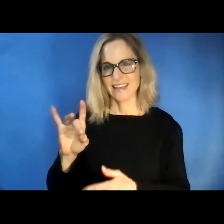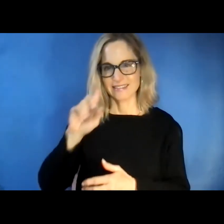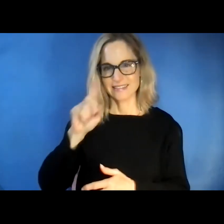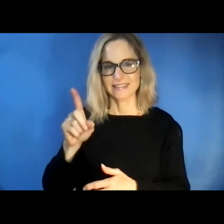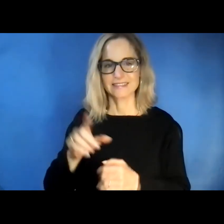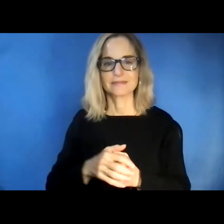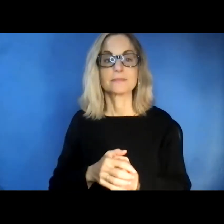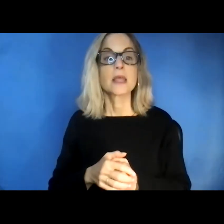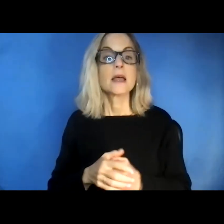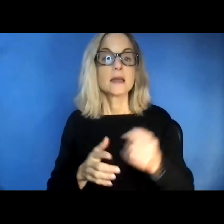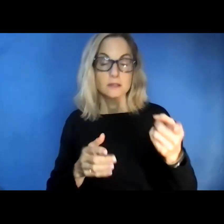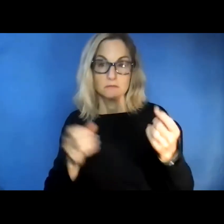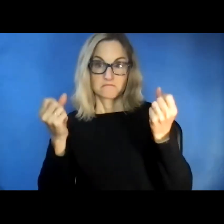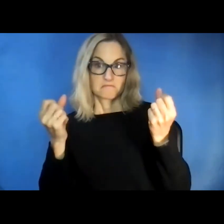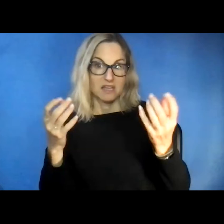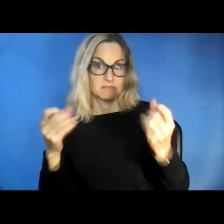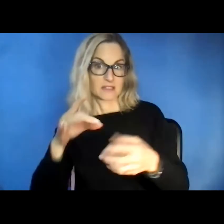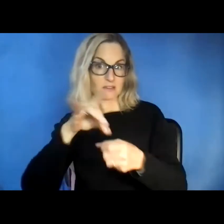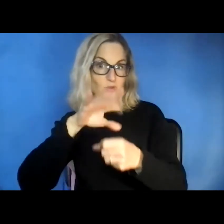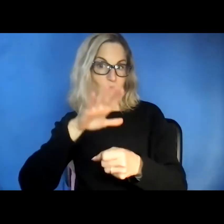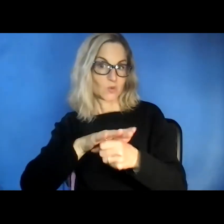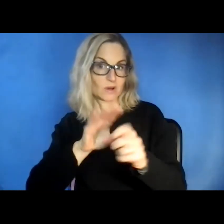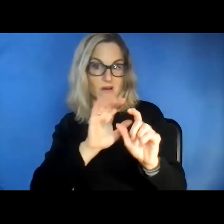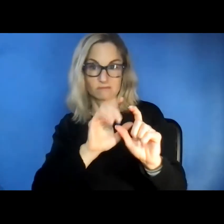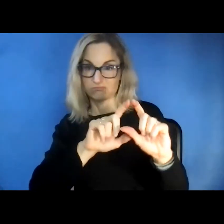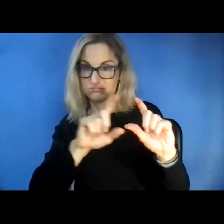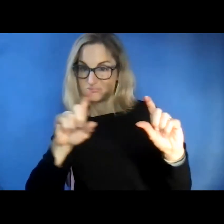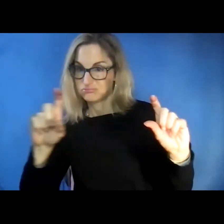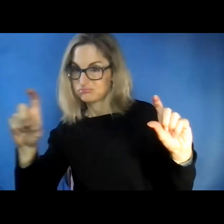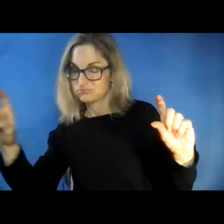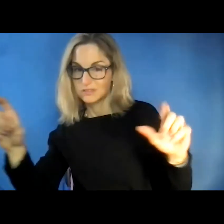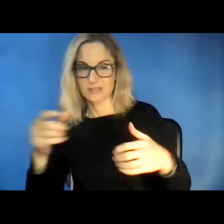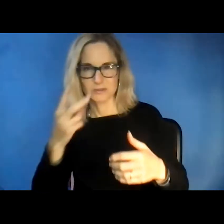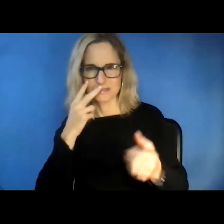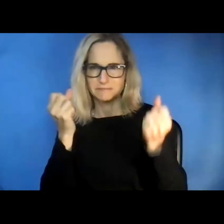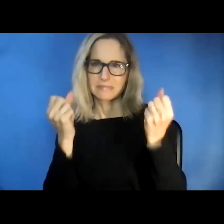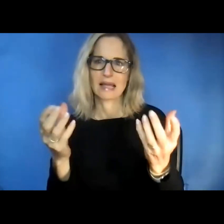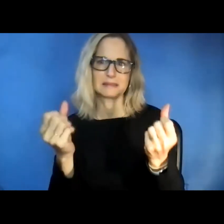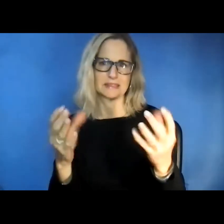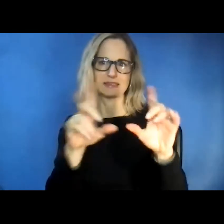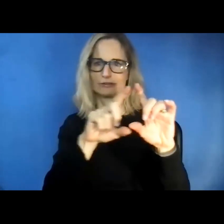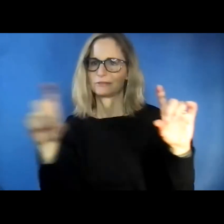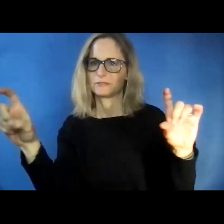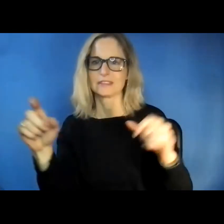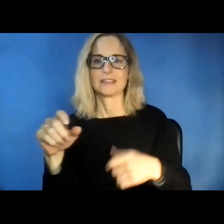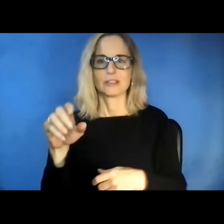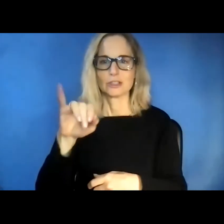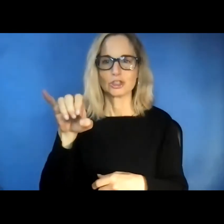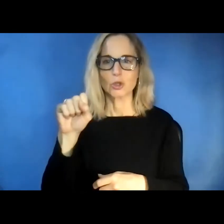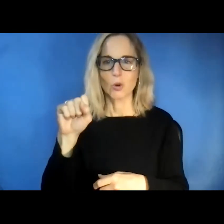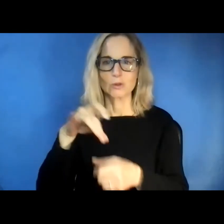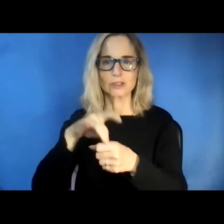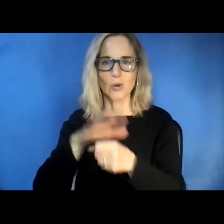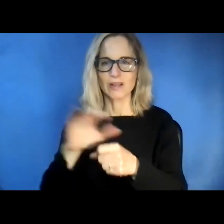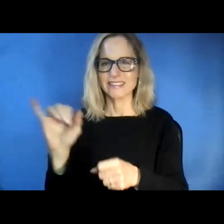of soda options. It says the Gigafactory here, but there's a ton of options of Jones soda. It's almost like the